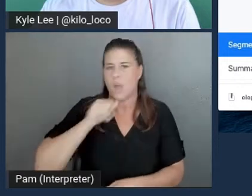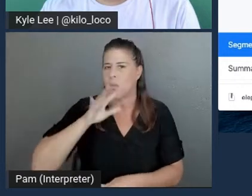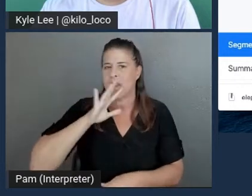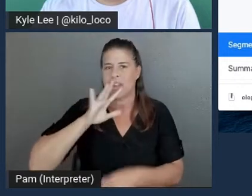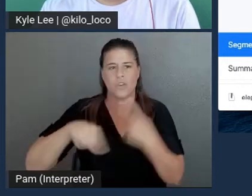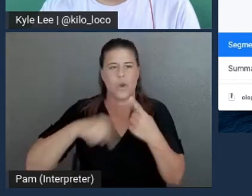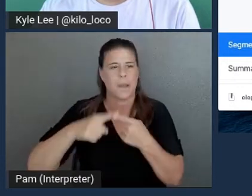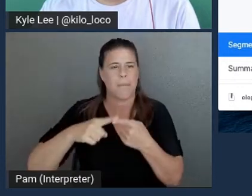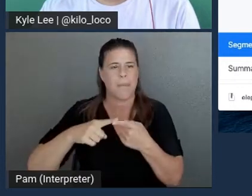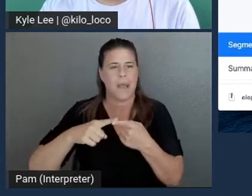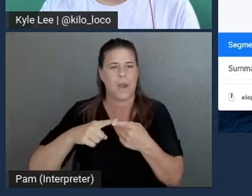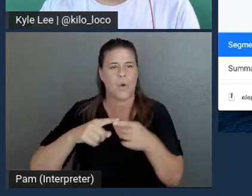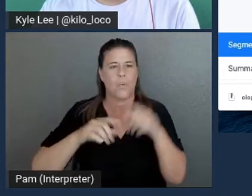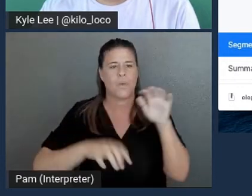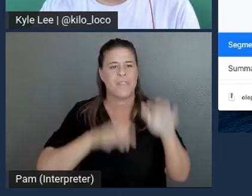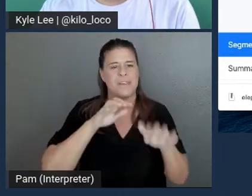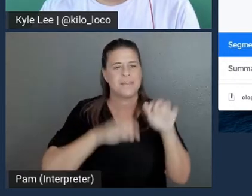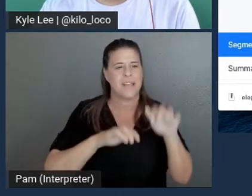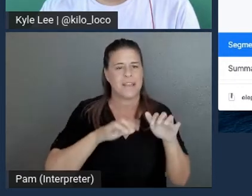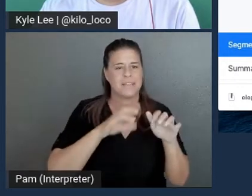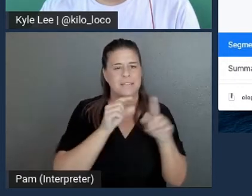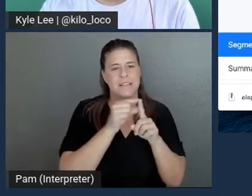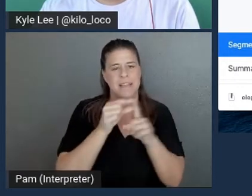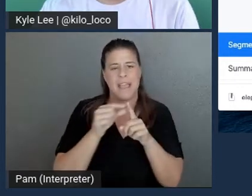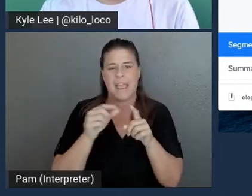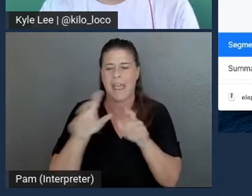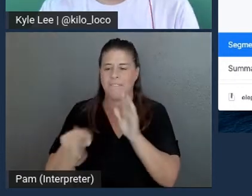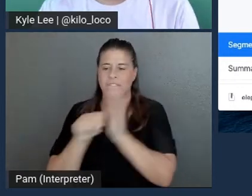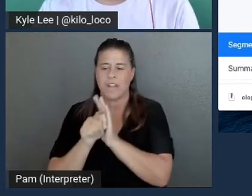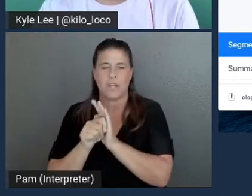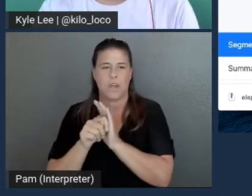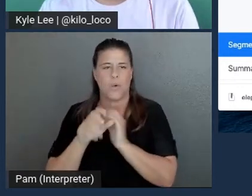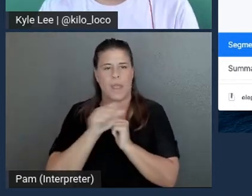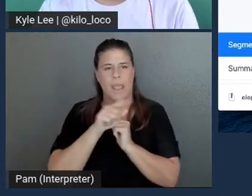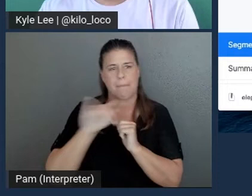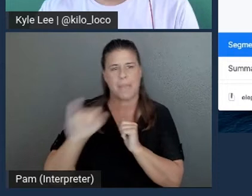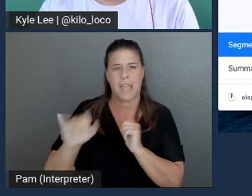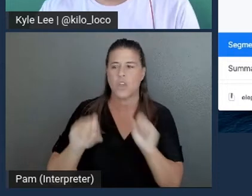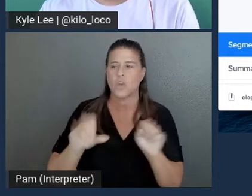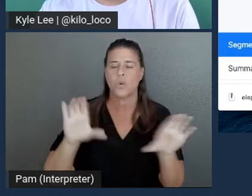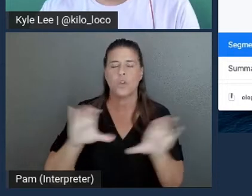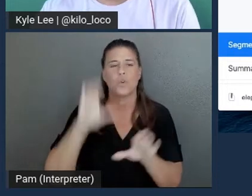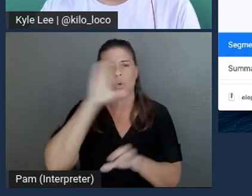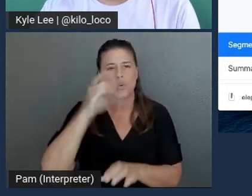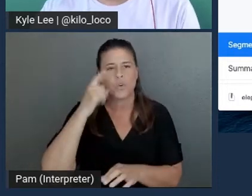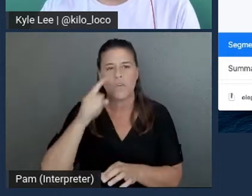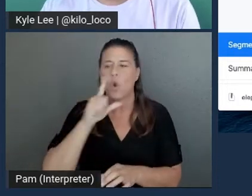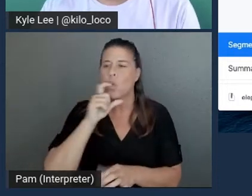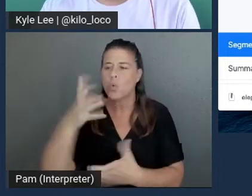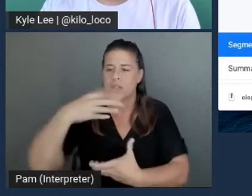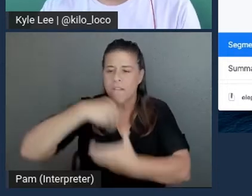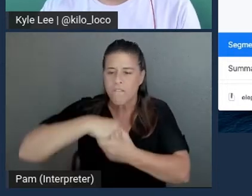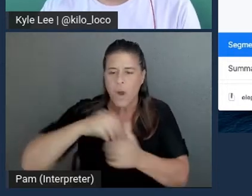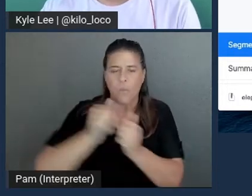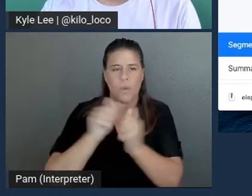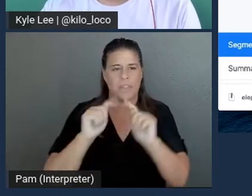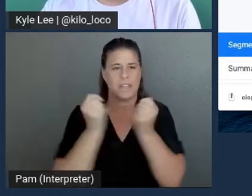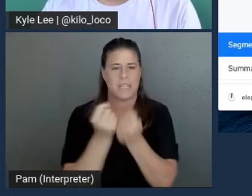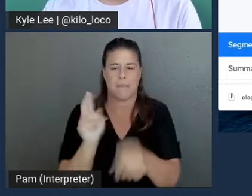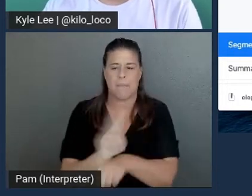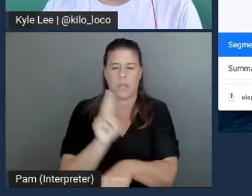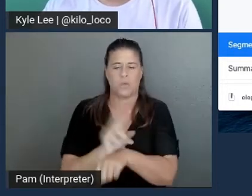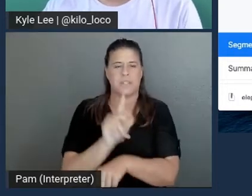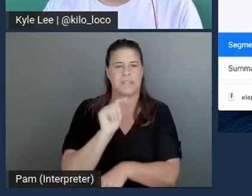about was the text and video API. You can actually do a search for who's a part of this team by using the text and